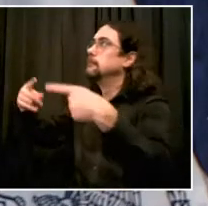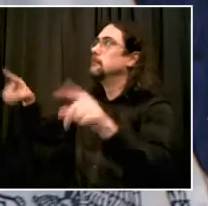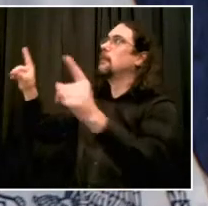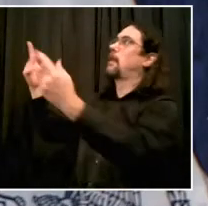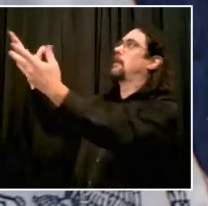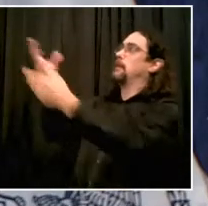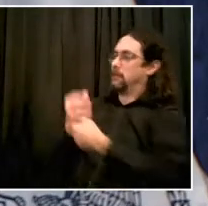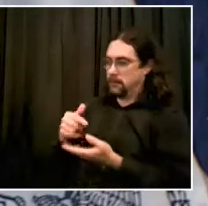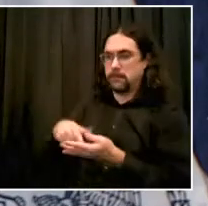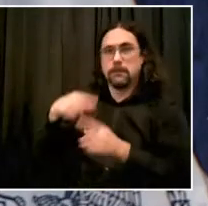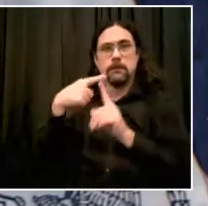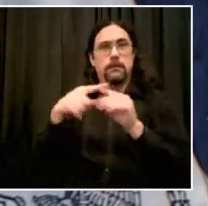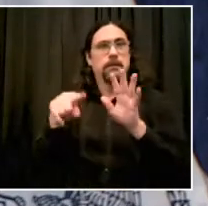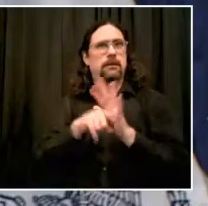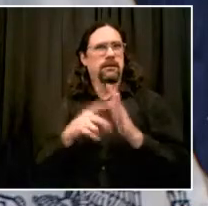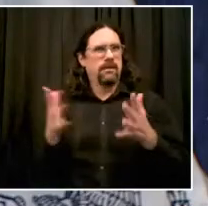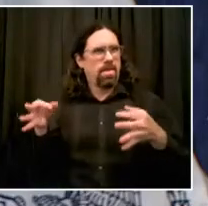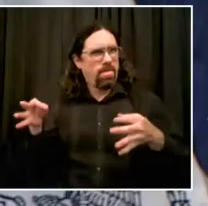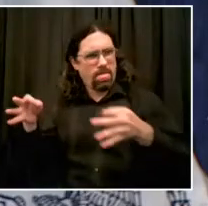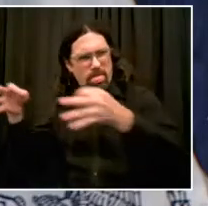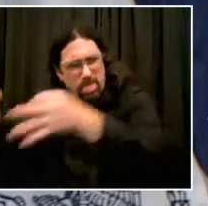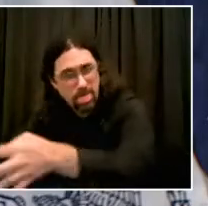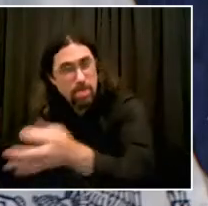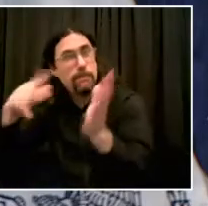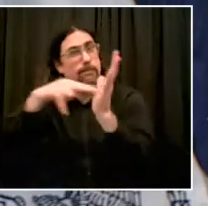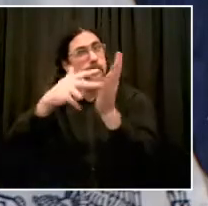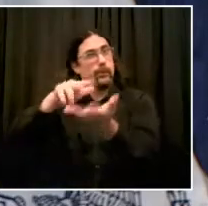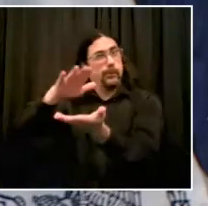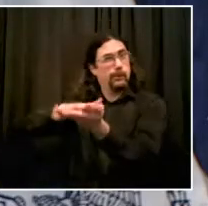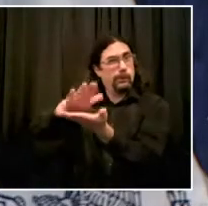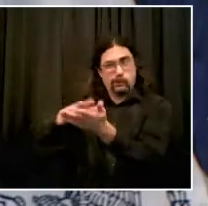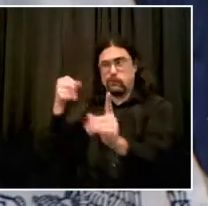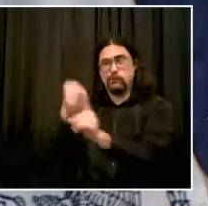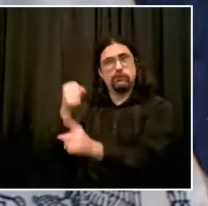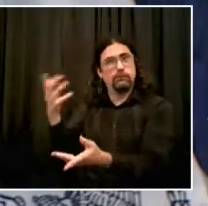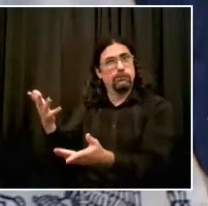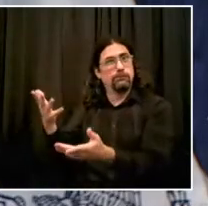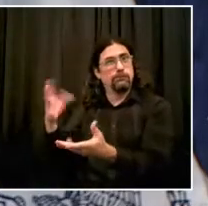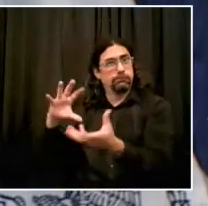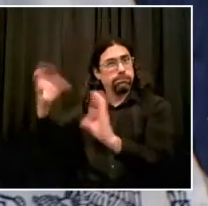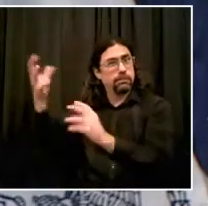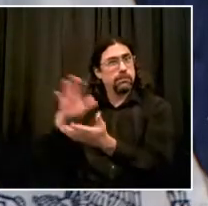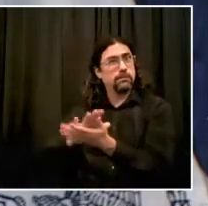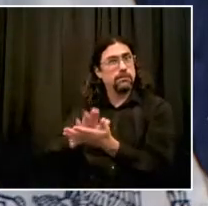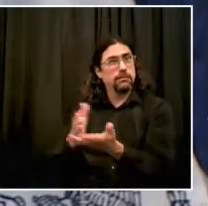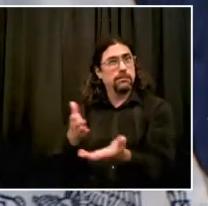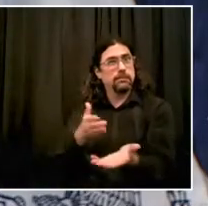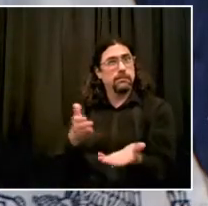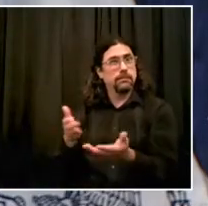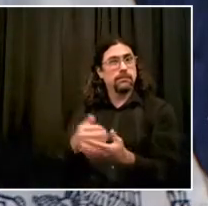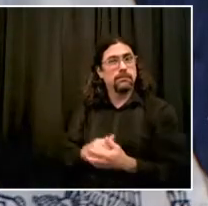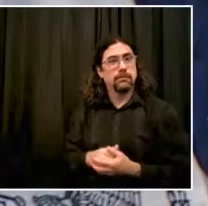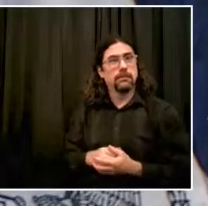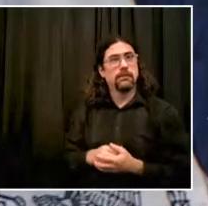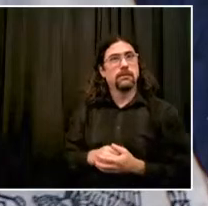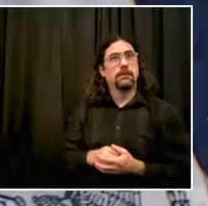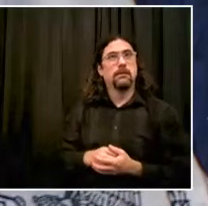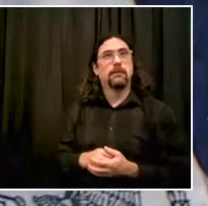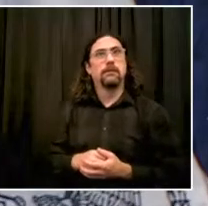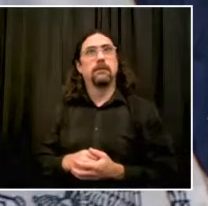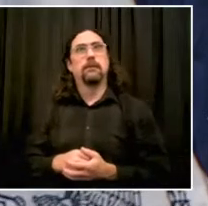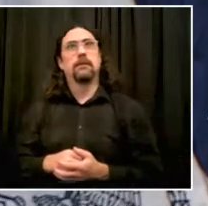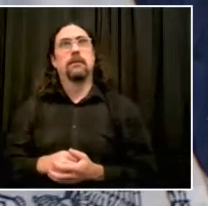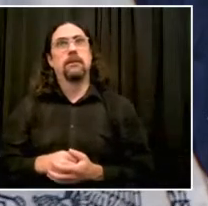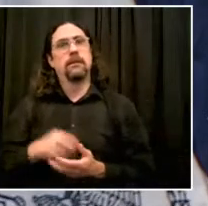and they advocate testing wastewater for COVID because it reveals virus presence in real time before